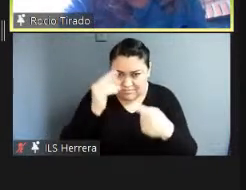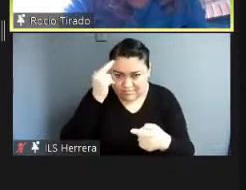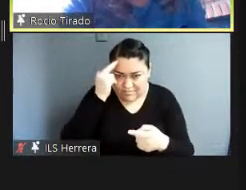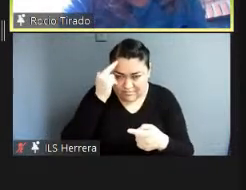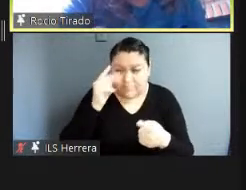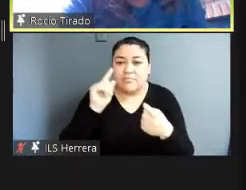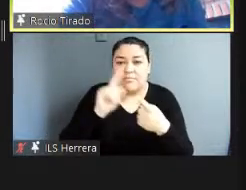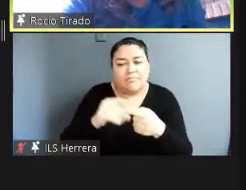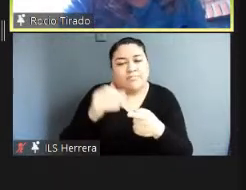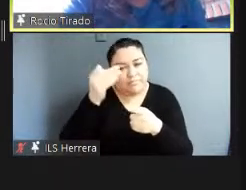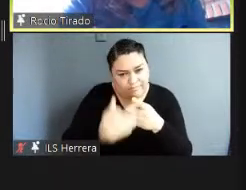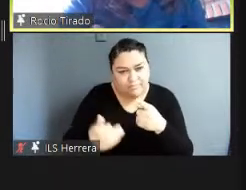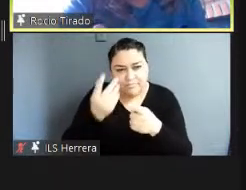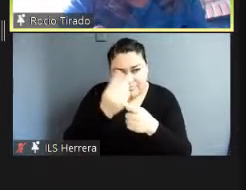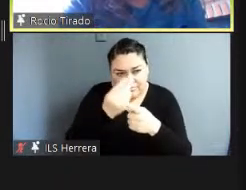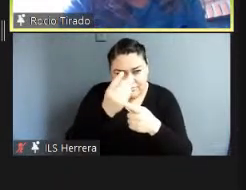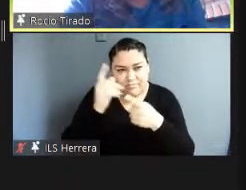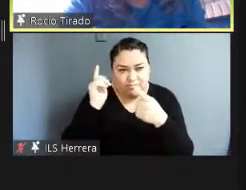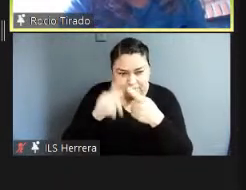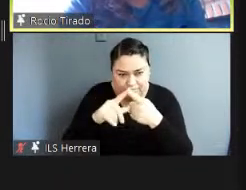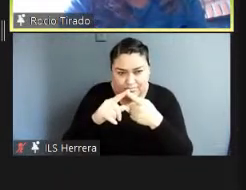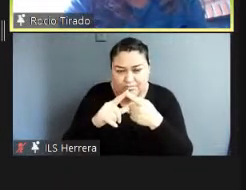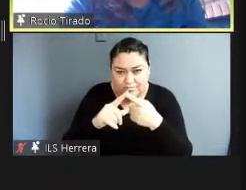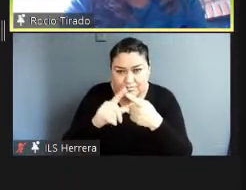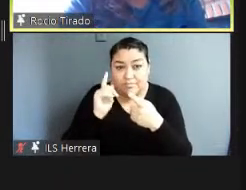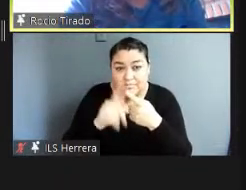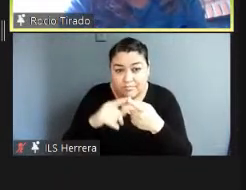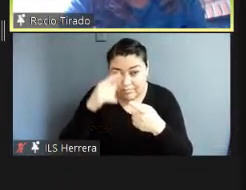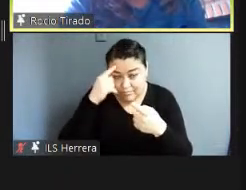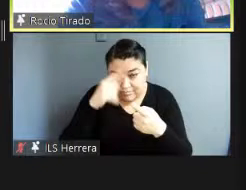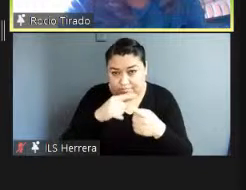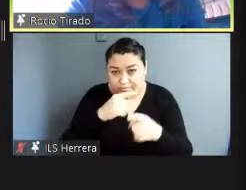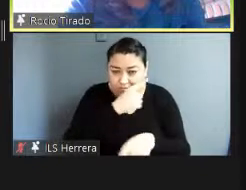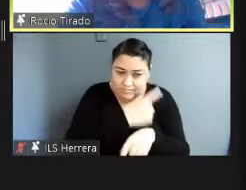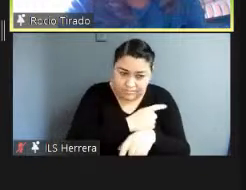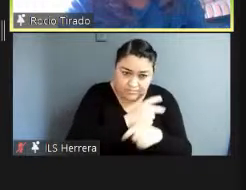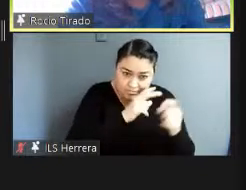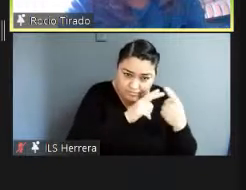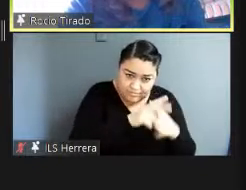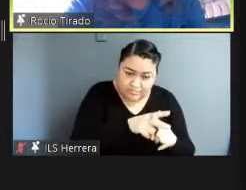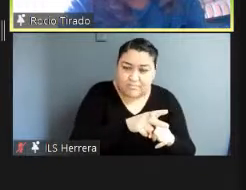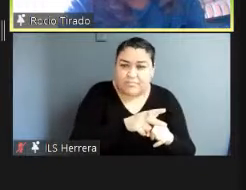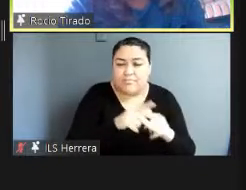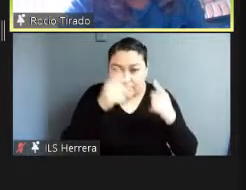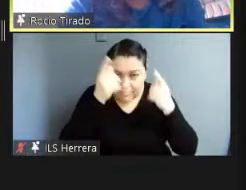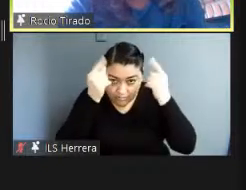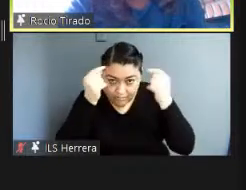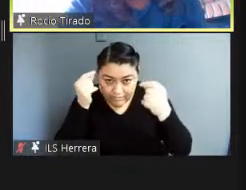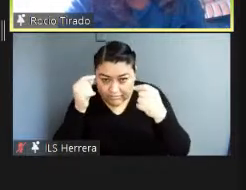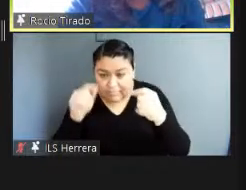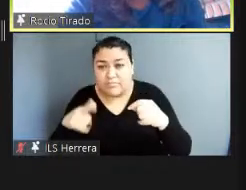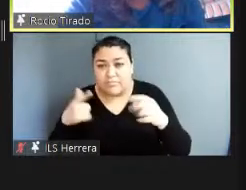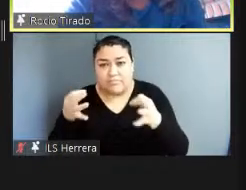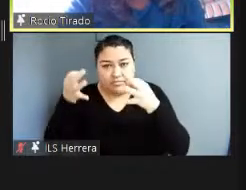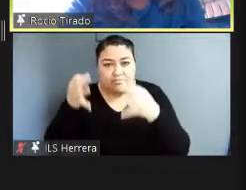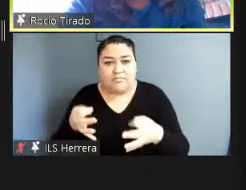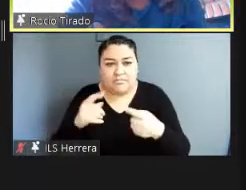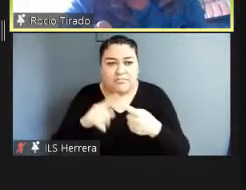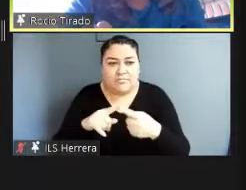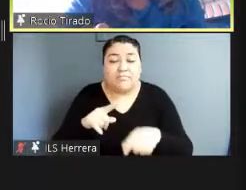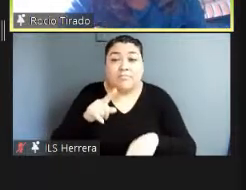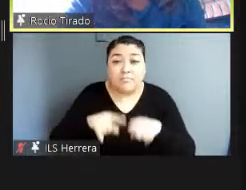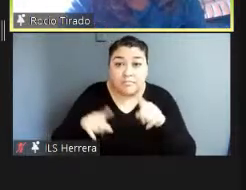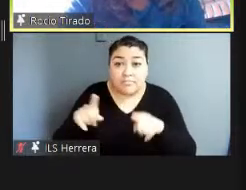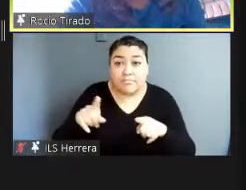included various attributes. To update the competency attributes of the various profiles, intermediate, the of